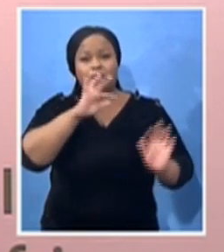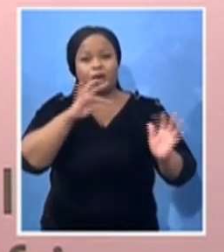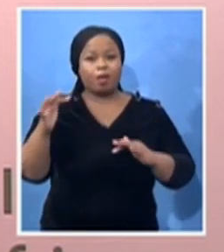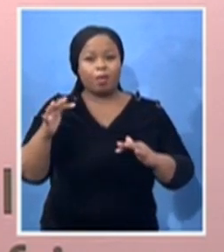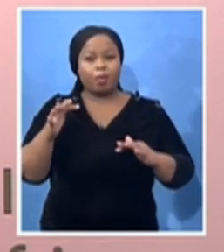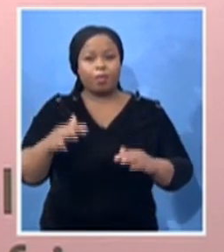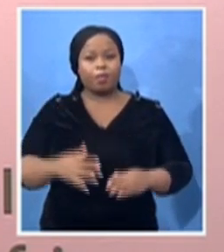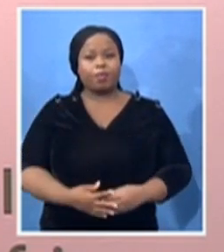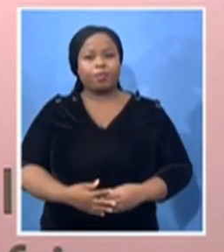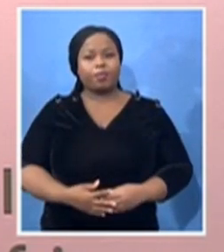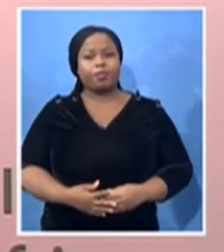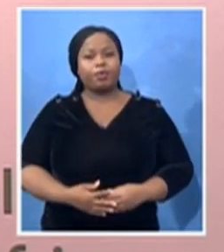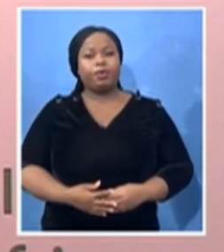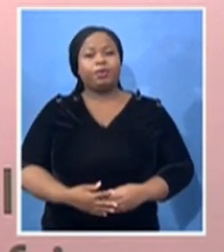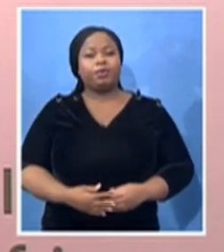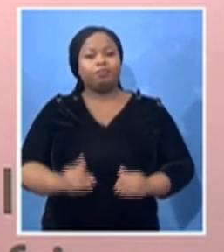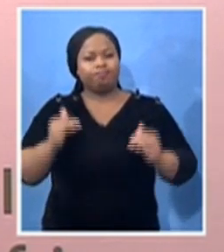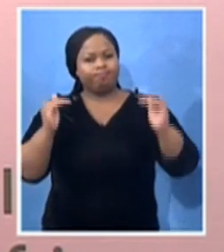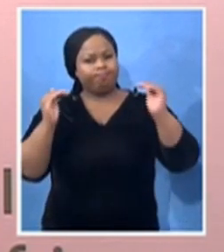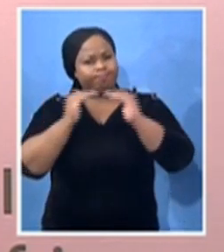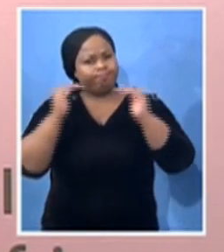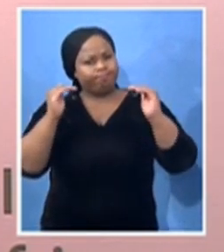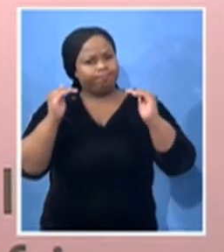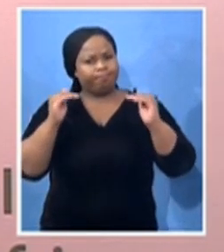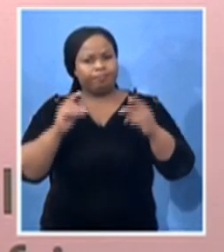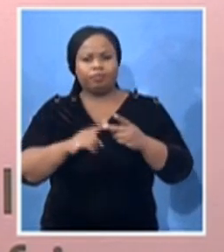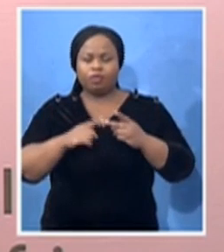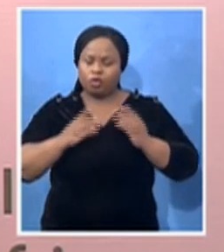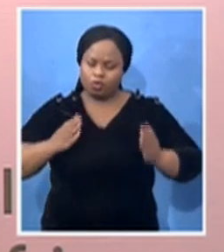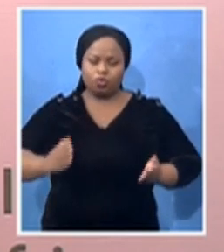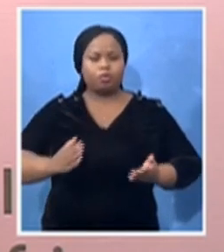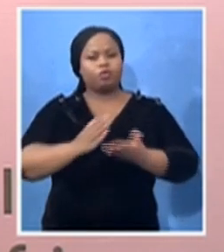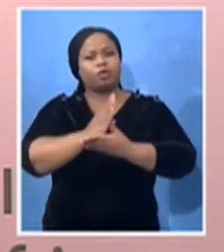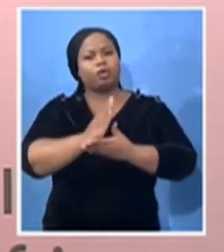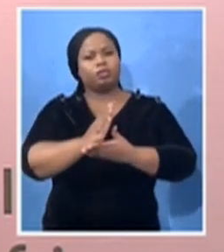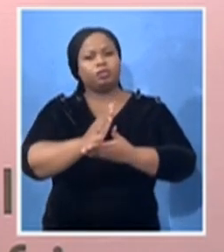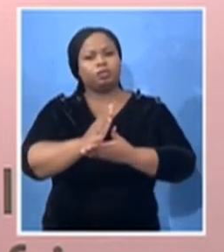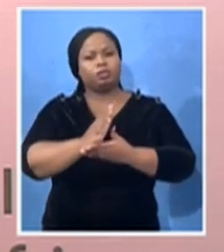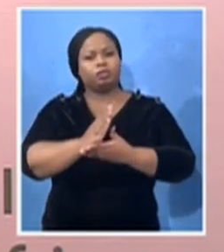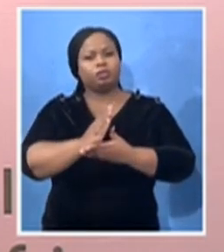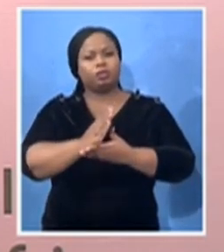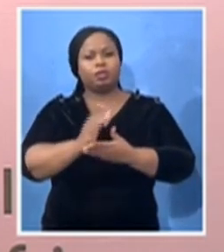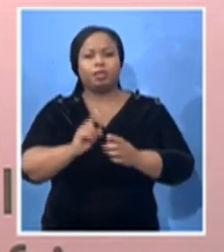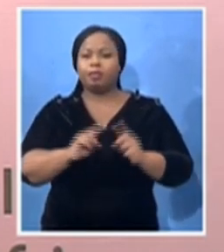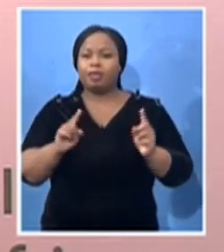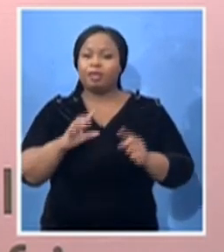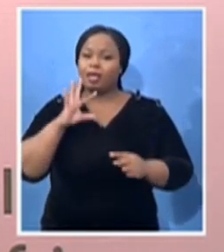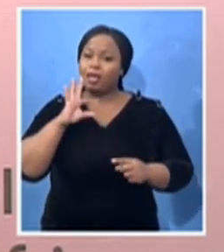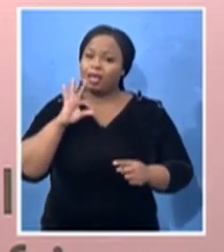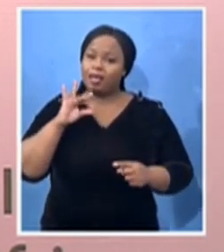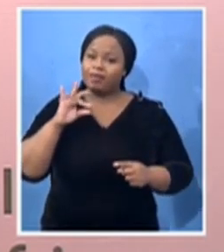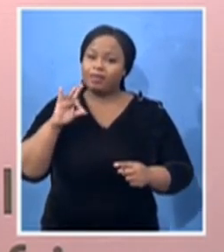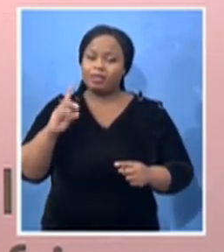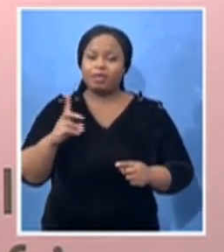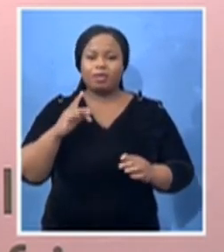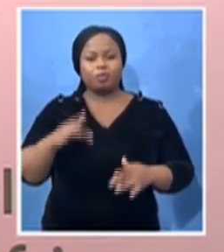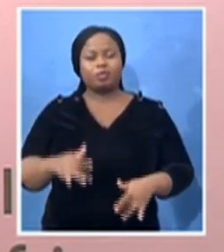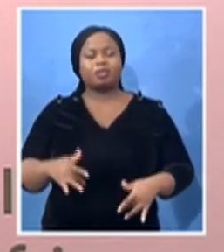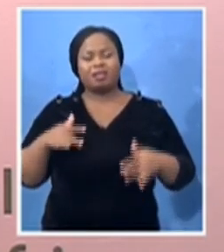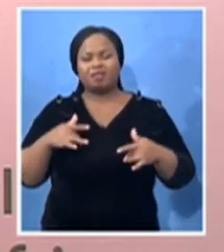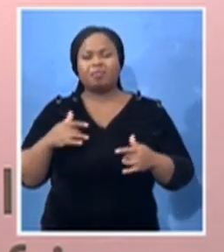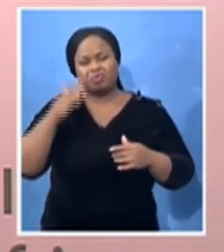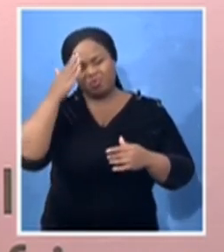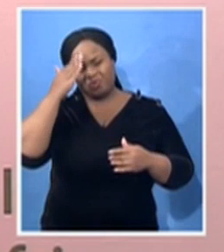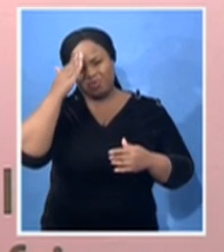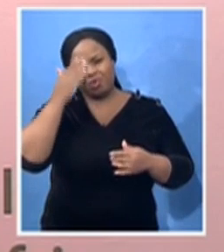there's human rights, but that every day we're going to live with the imperfections of human beings. And